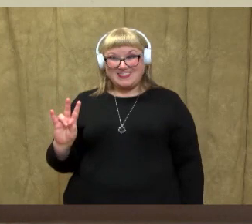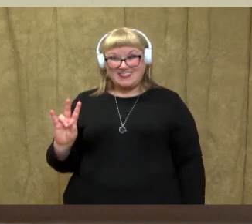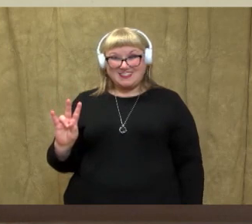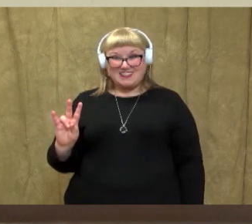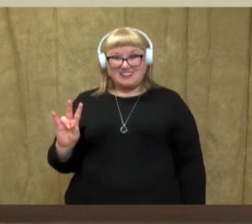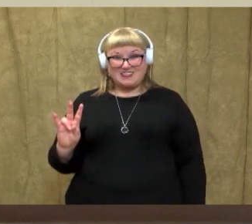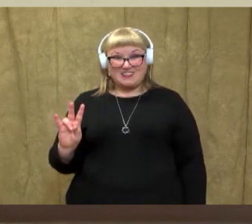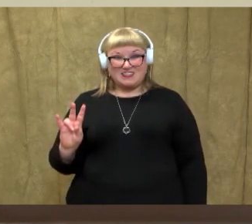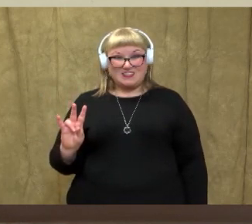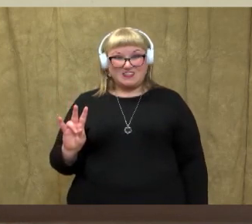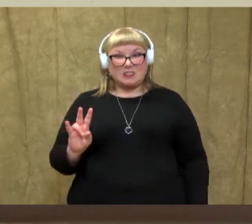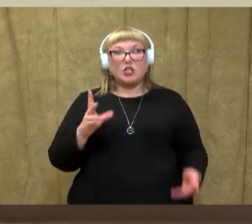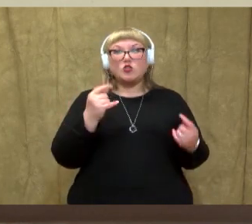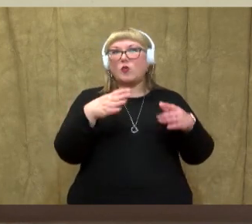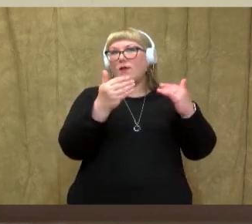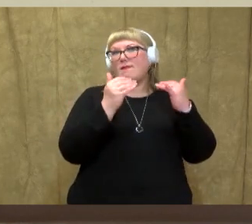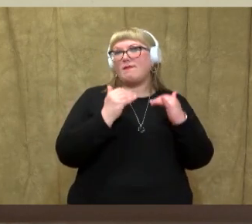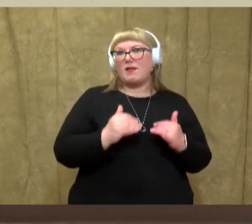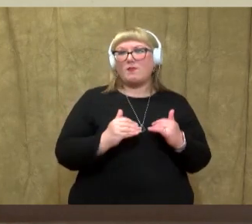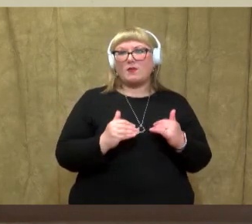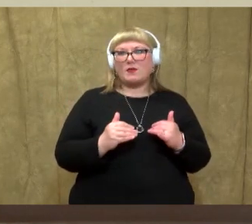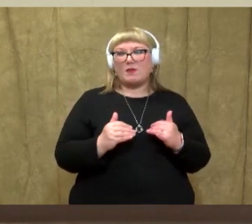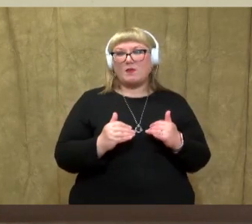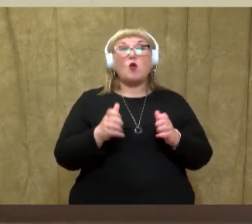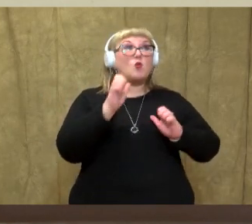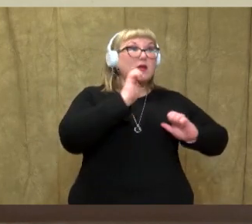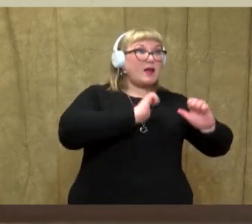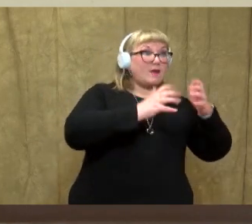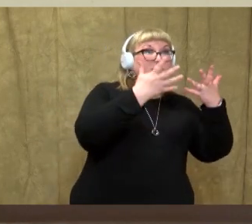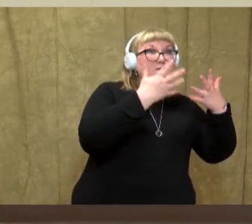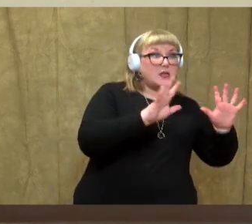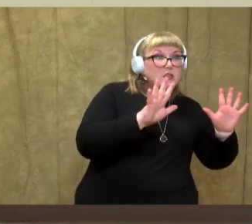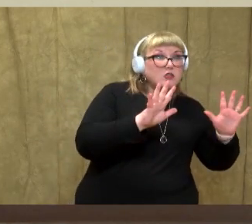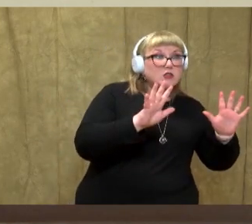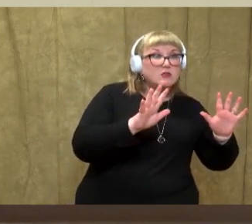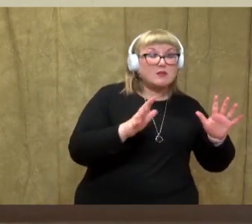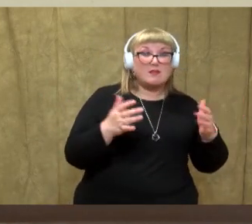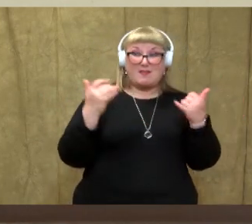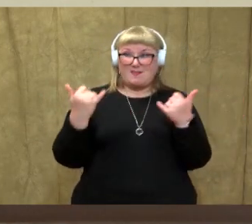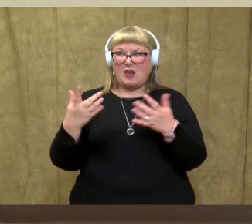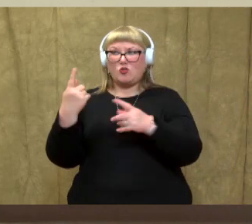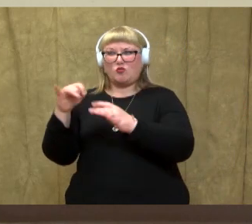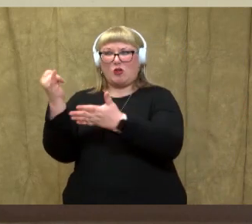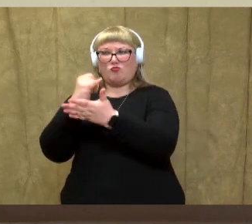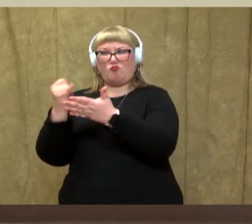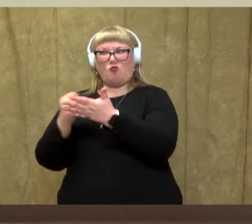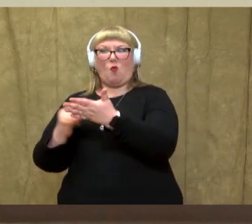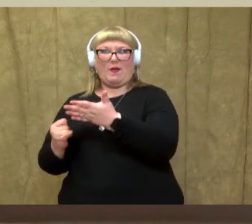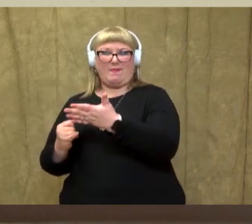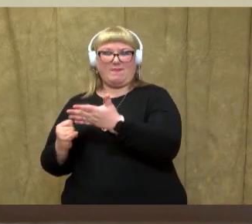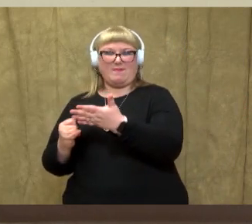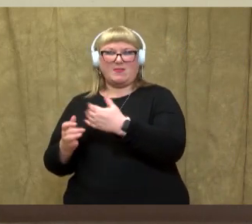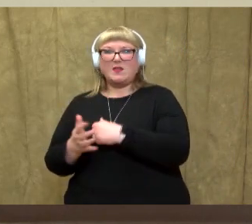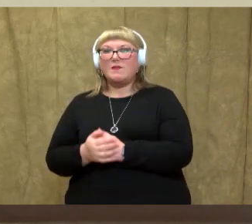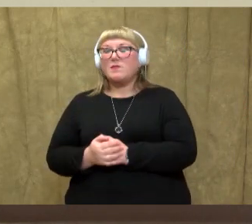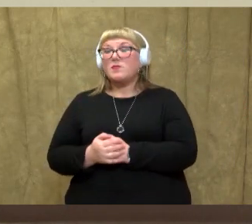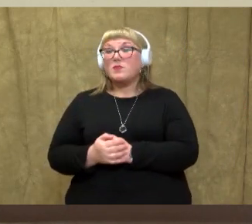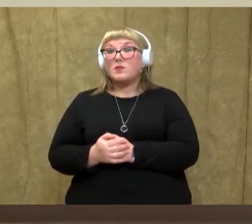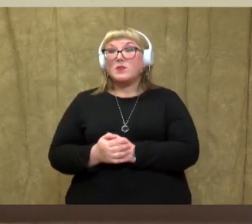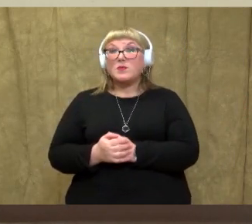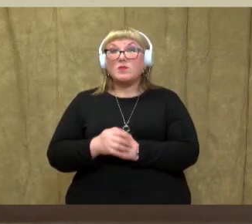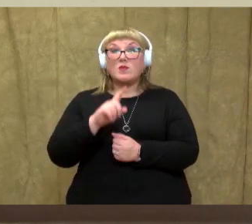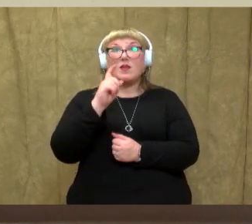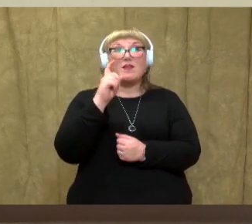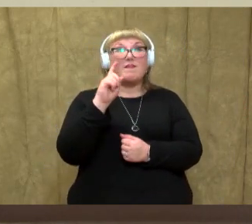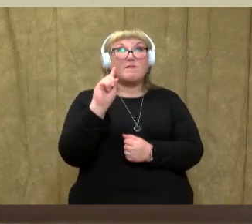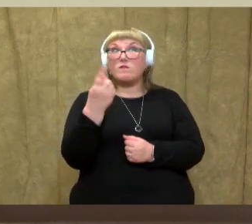7. So let's try our next strategy. We acted it out. Now let's try drawing a picture. So first, I need